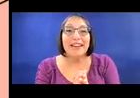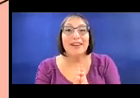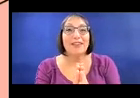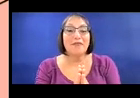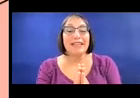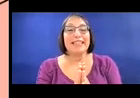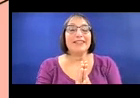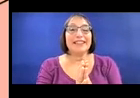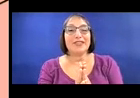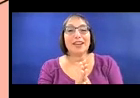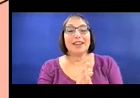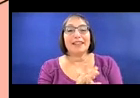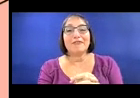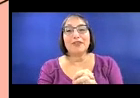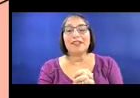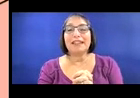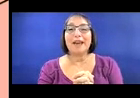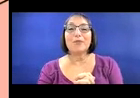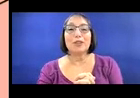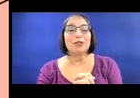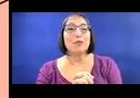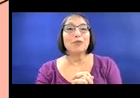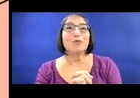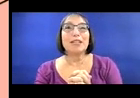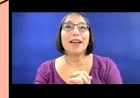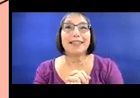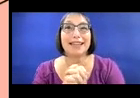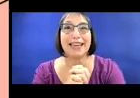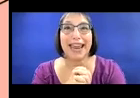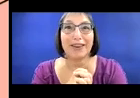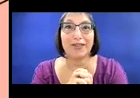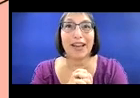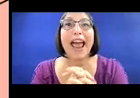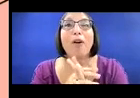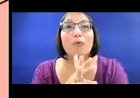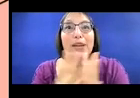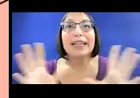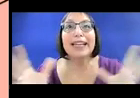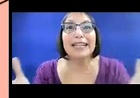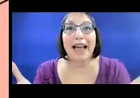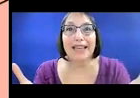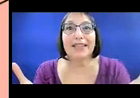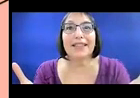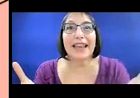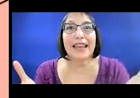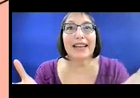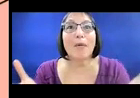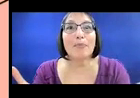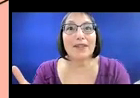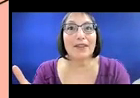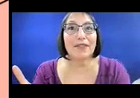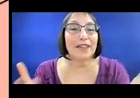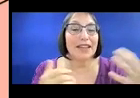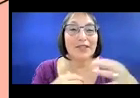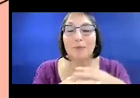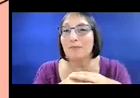ASL in the COVID Kitchen, leveraging language learning tools to entice and engage, really does encompass